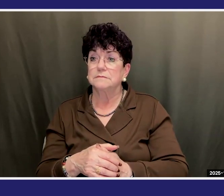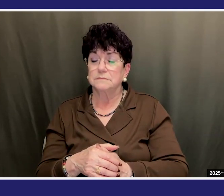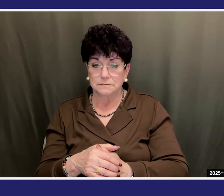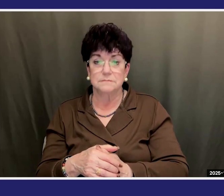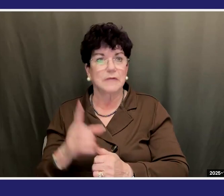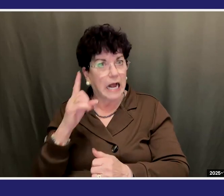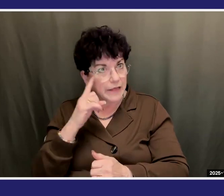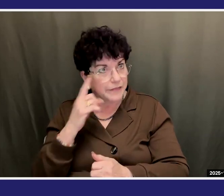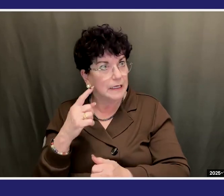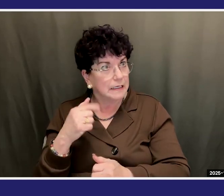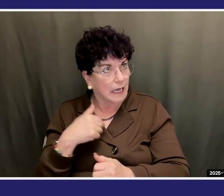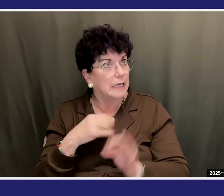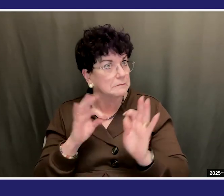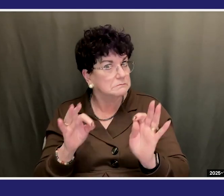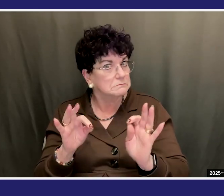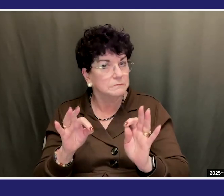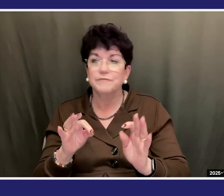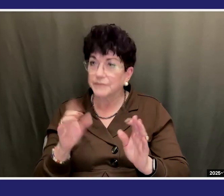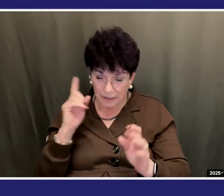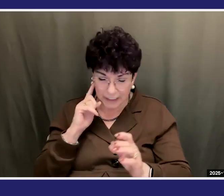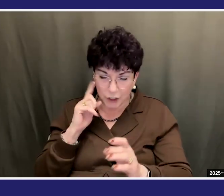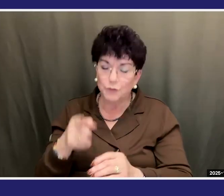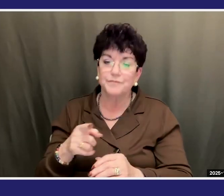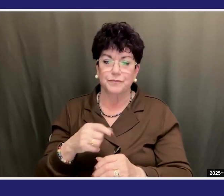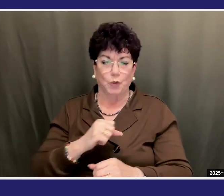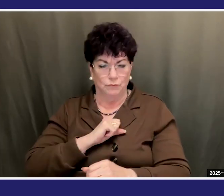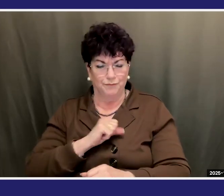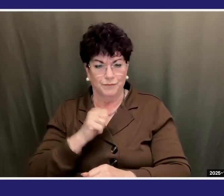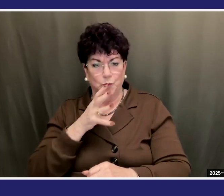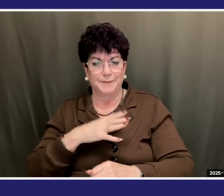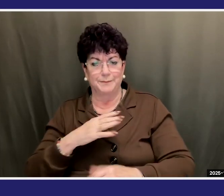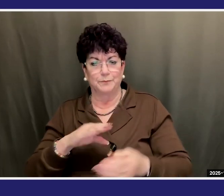I think I'm unmuted. Yes, Am we I? can hear you. Perfect.